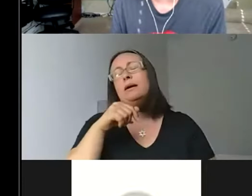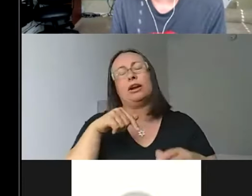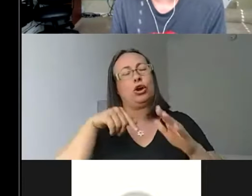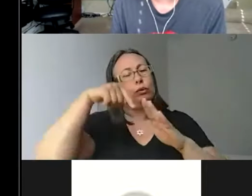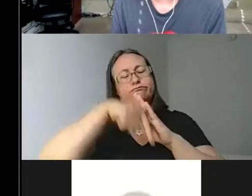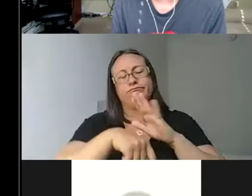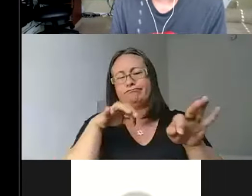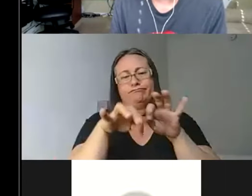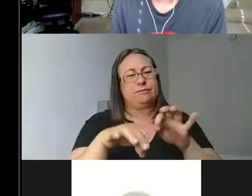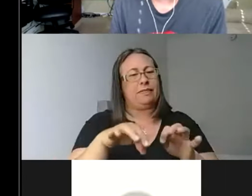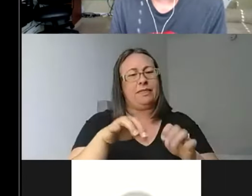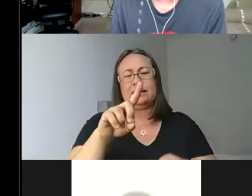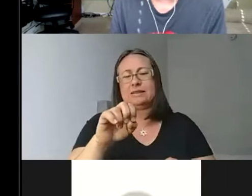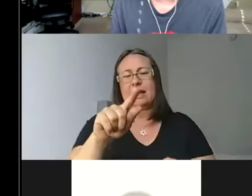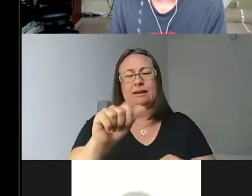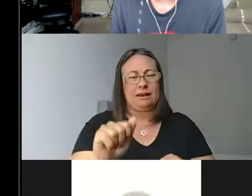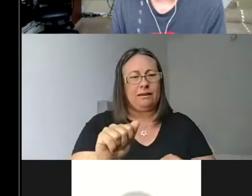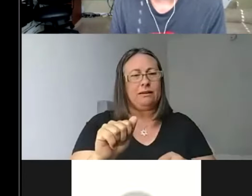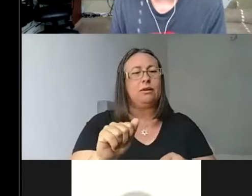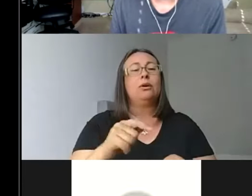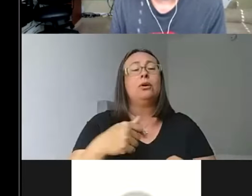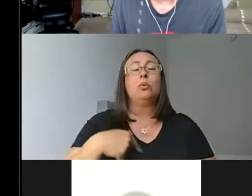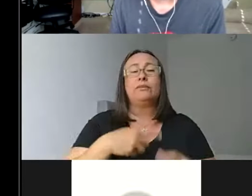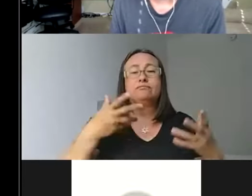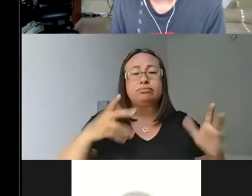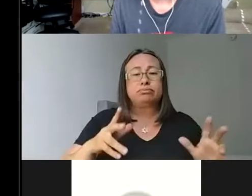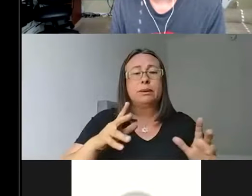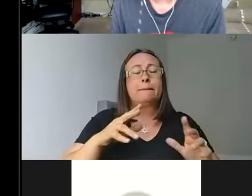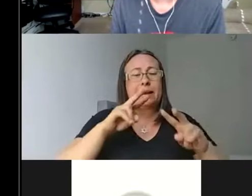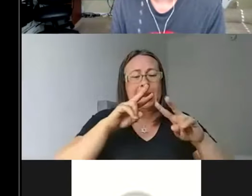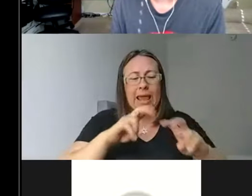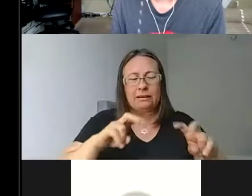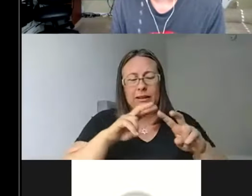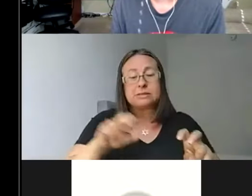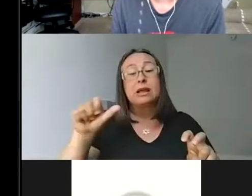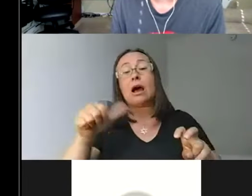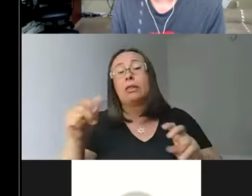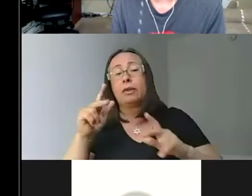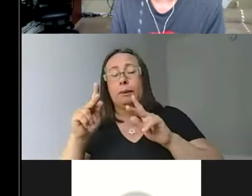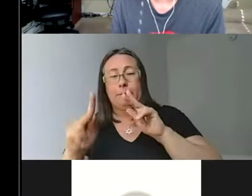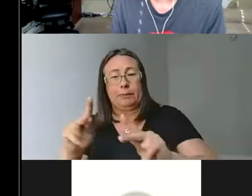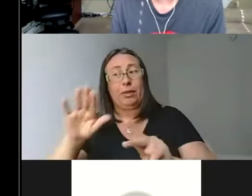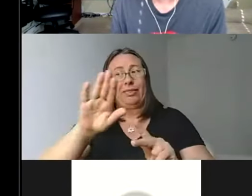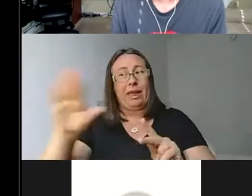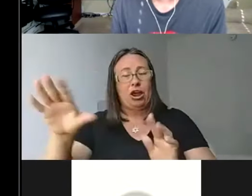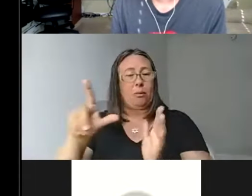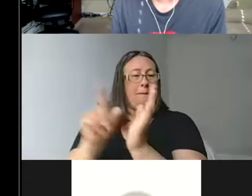representation of that we can, we've actually been analyzing other people's published single cell RNA-seq data